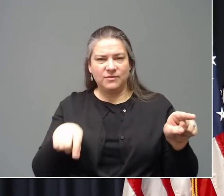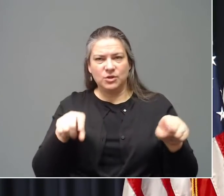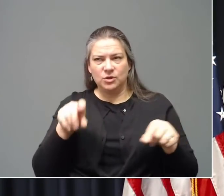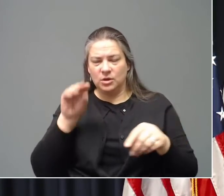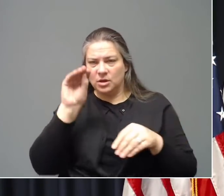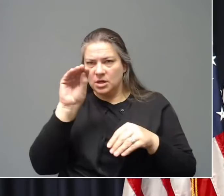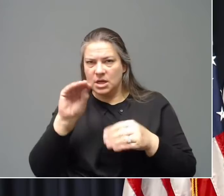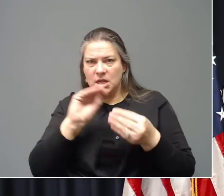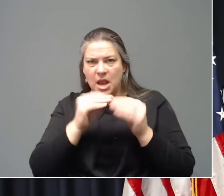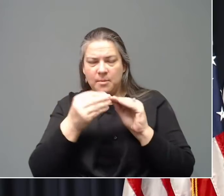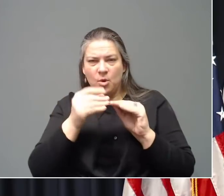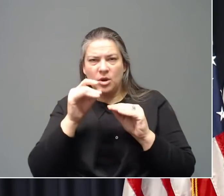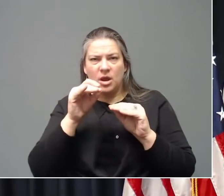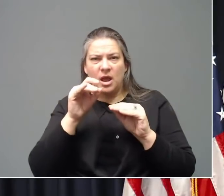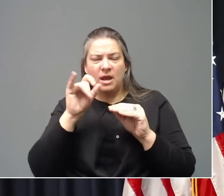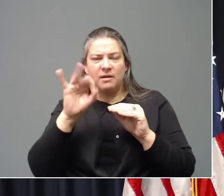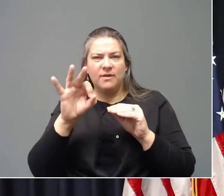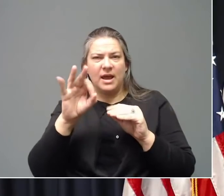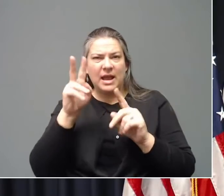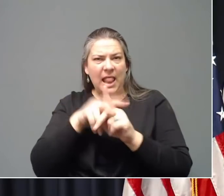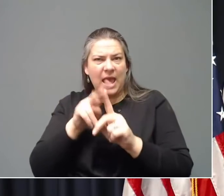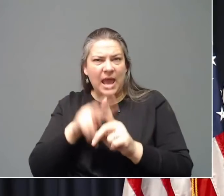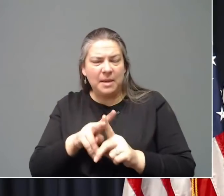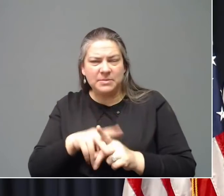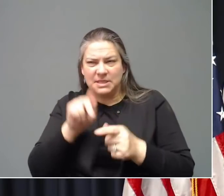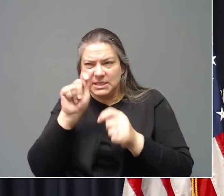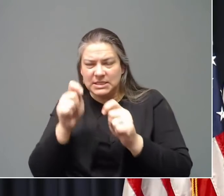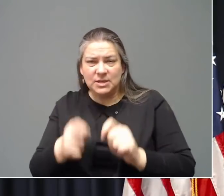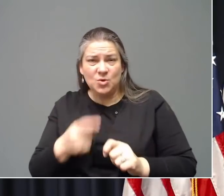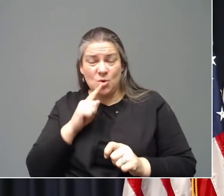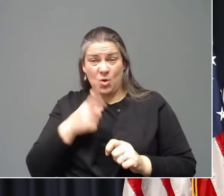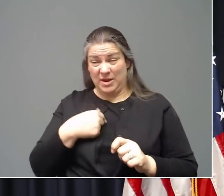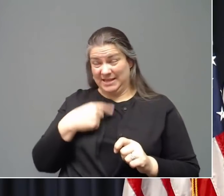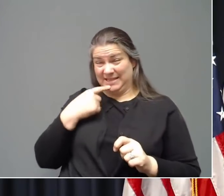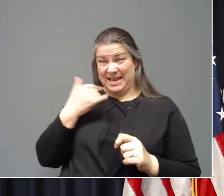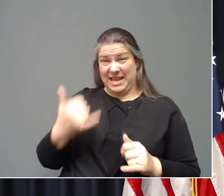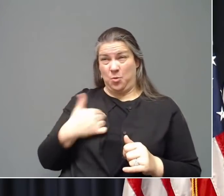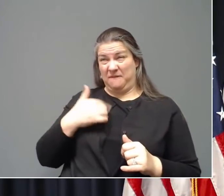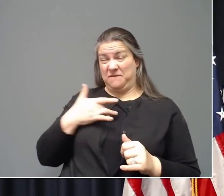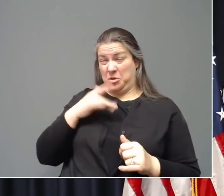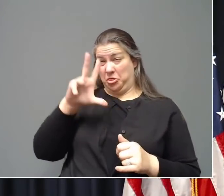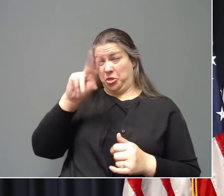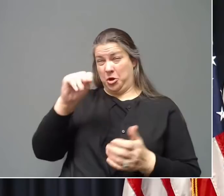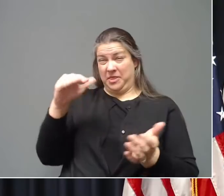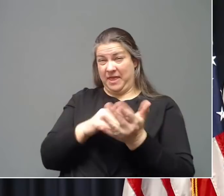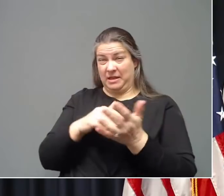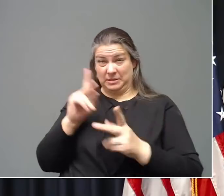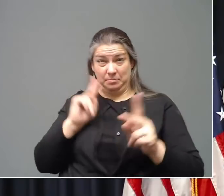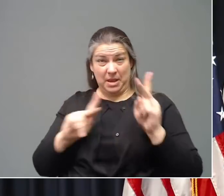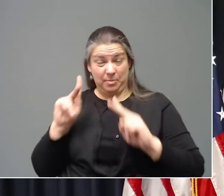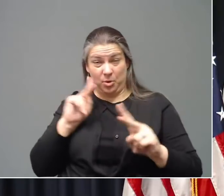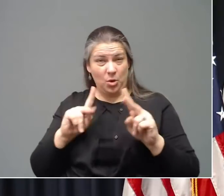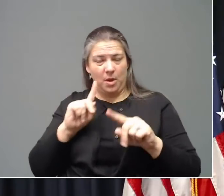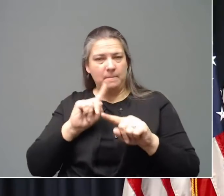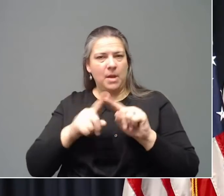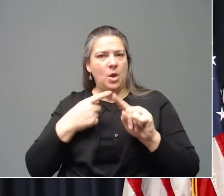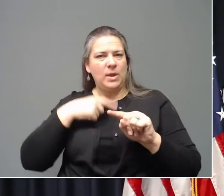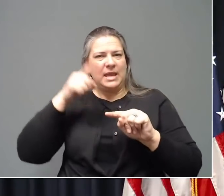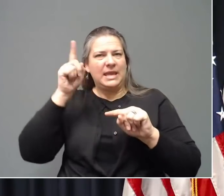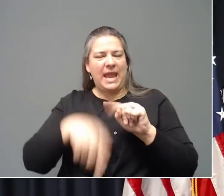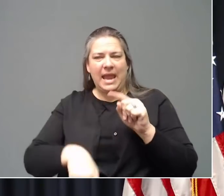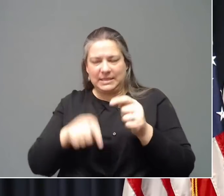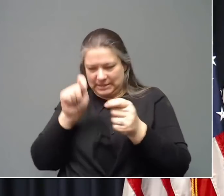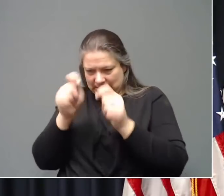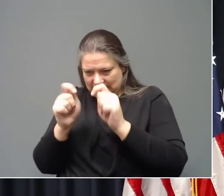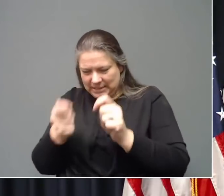show 80,000 outstanding claims when we think it's really about 30,000, but we can't even dedupe claims the way you need to,